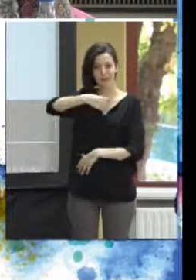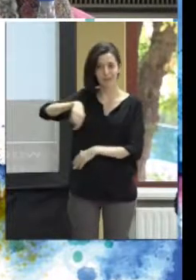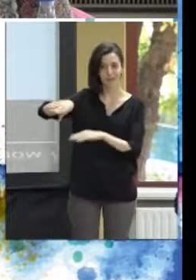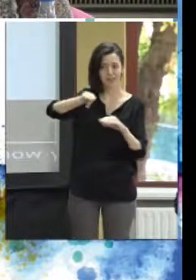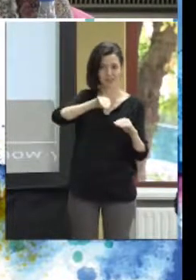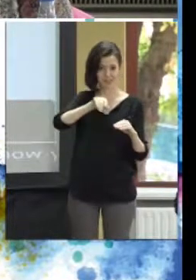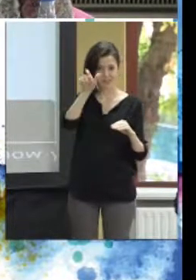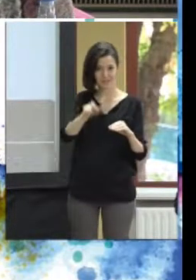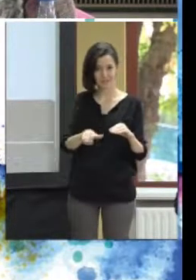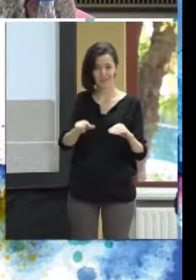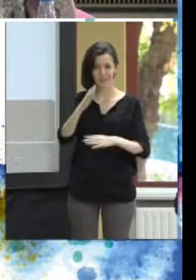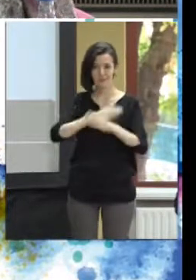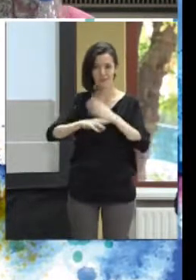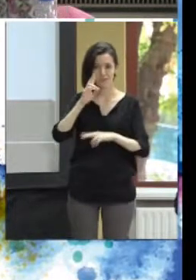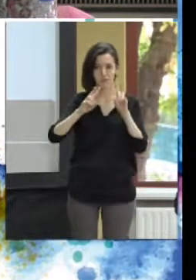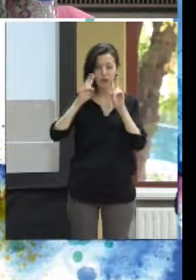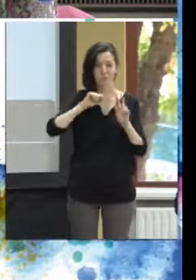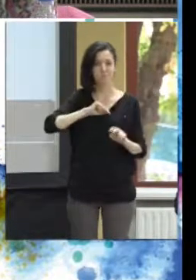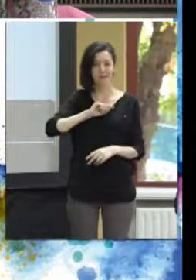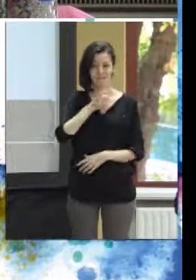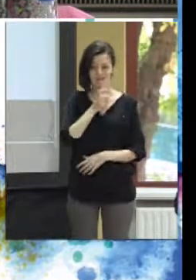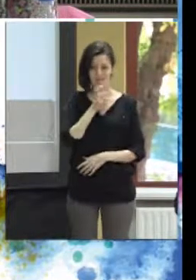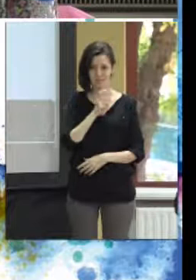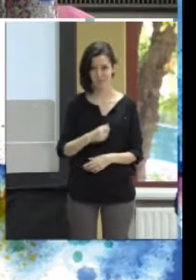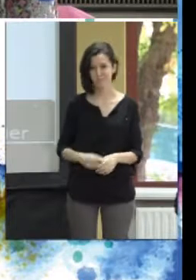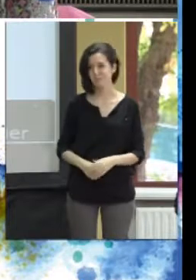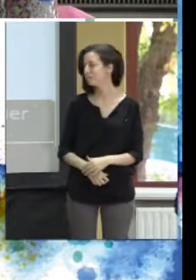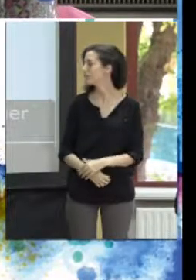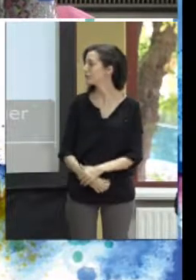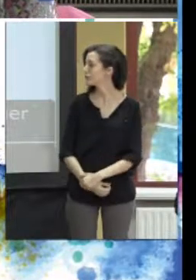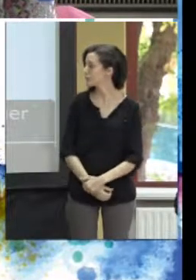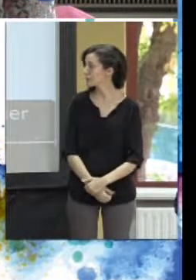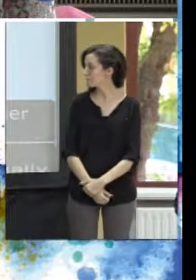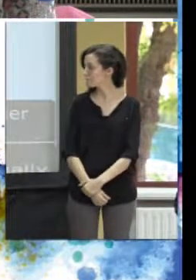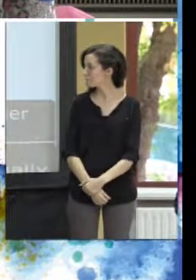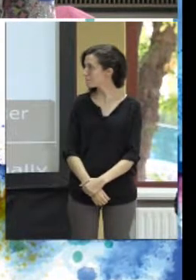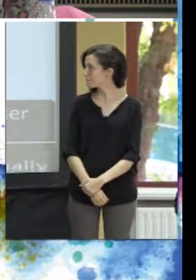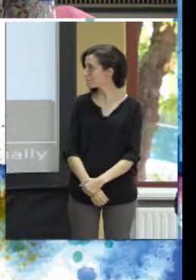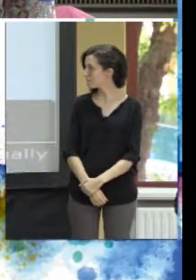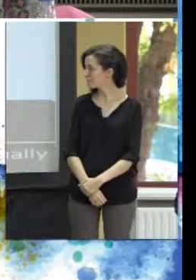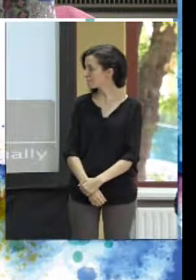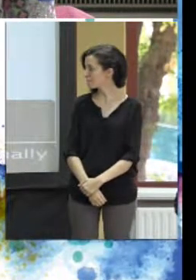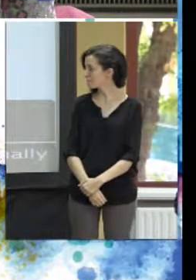realize what it is for a visually impaired person to go to the opera.